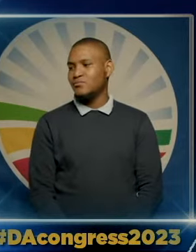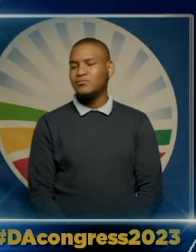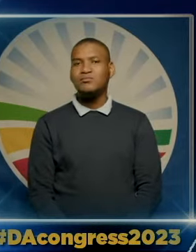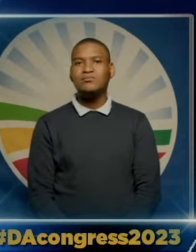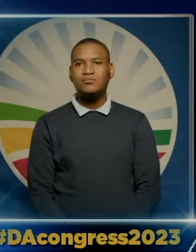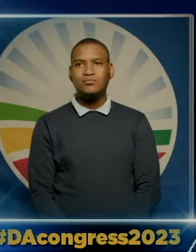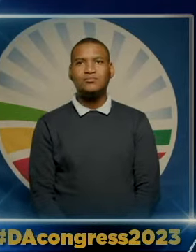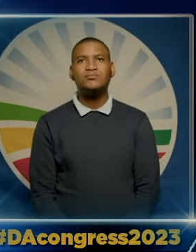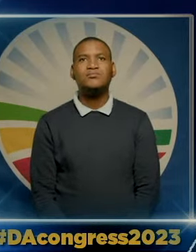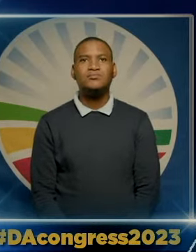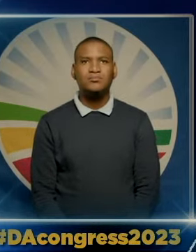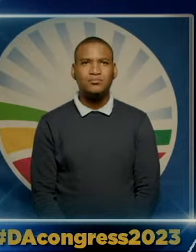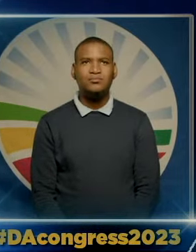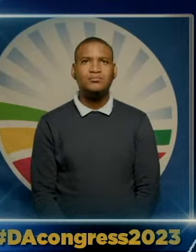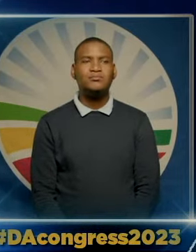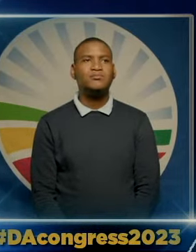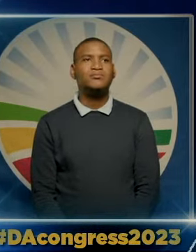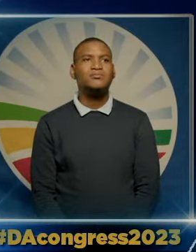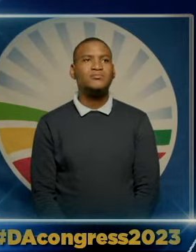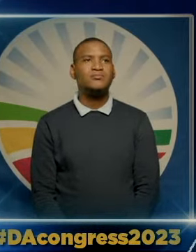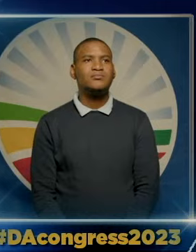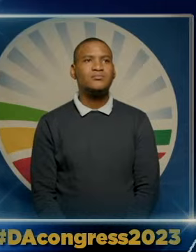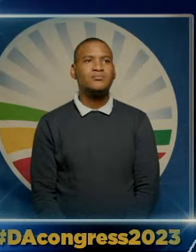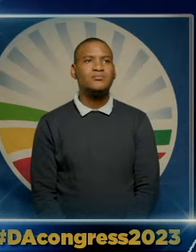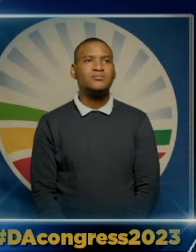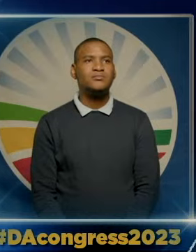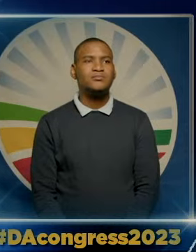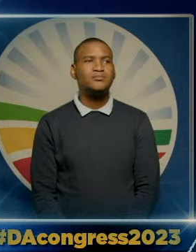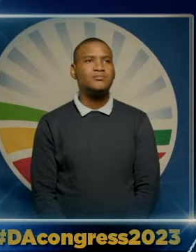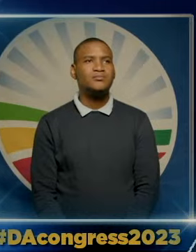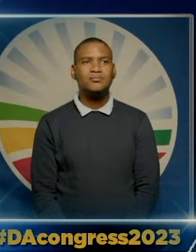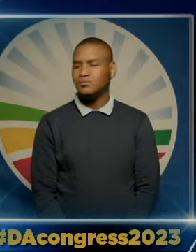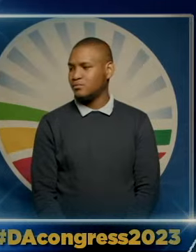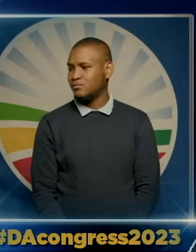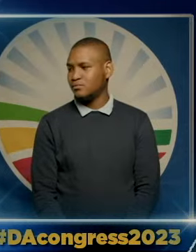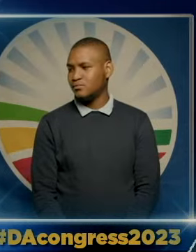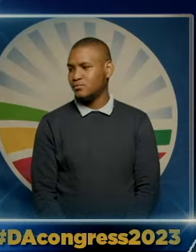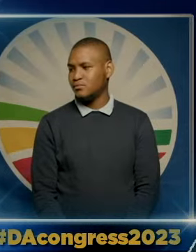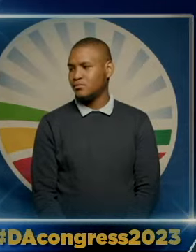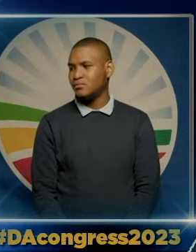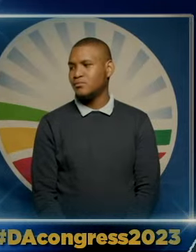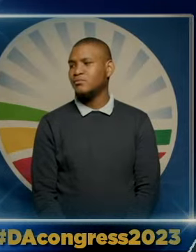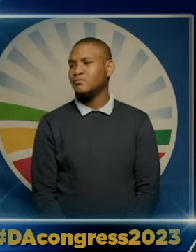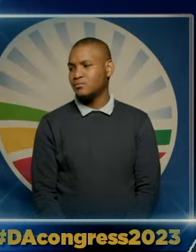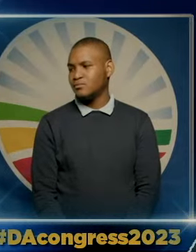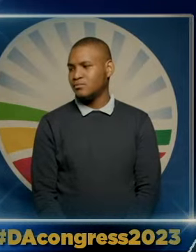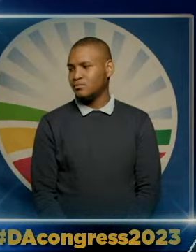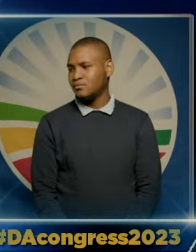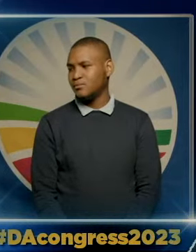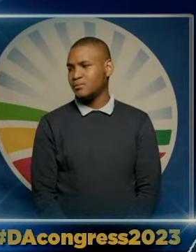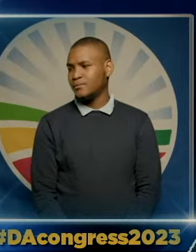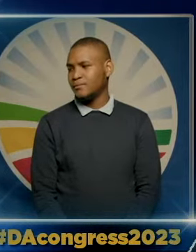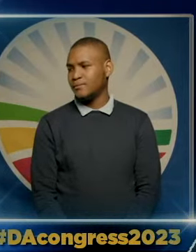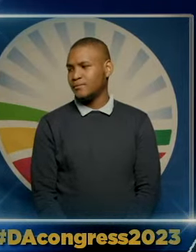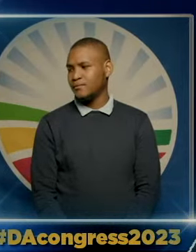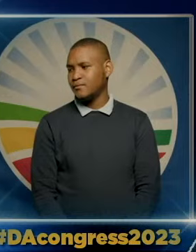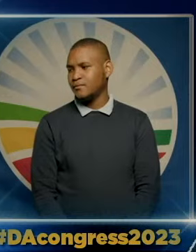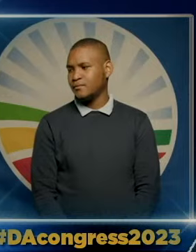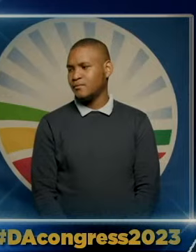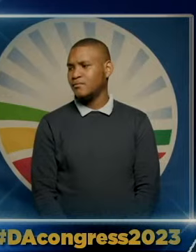as Democrats live by in the Democratic Alliance. Carly, this is your first in-person